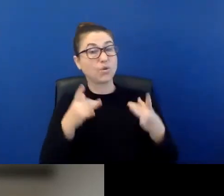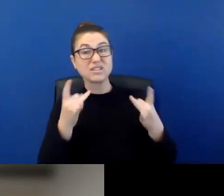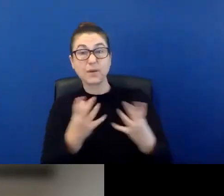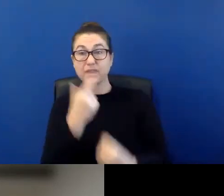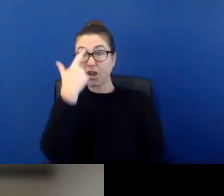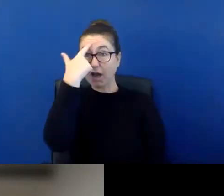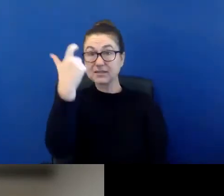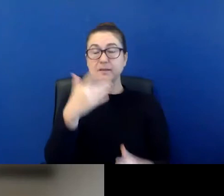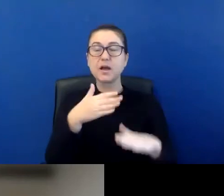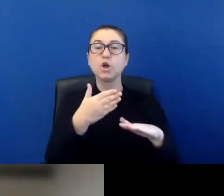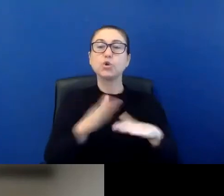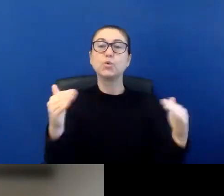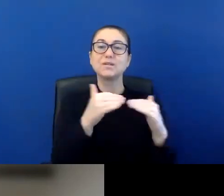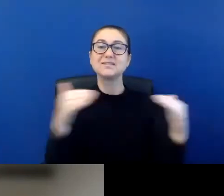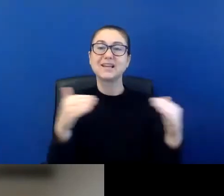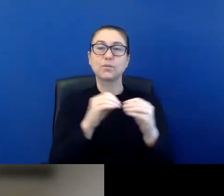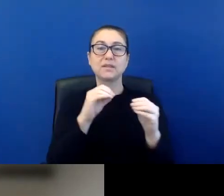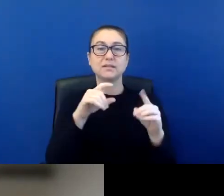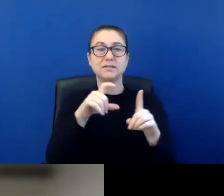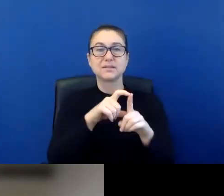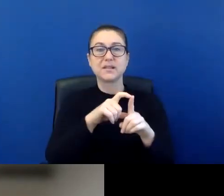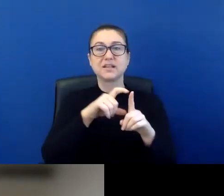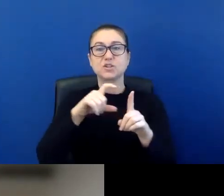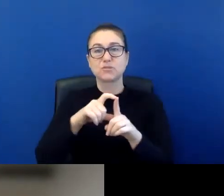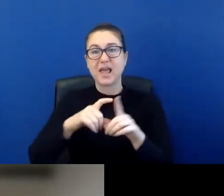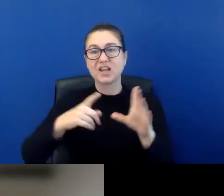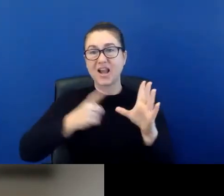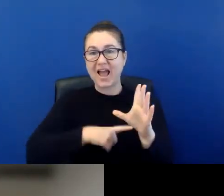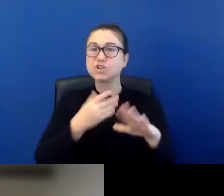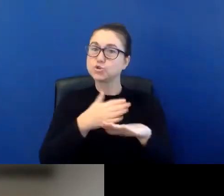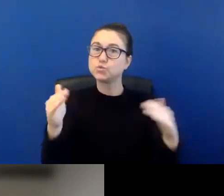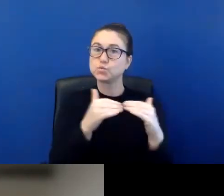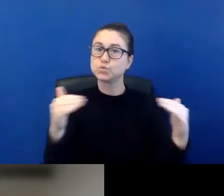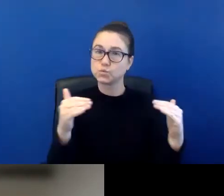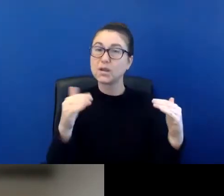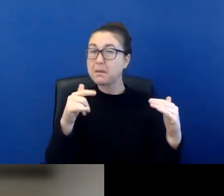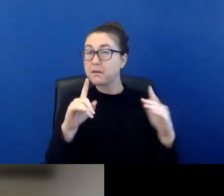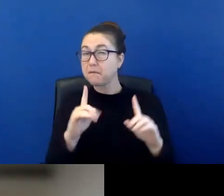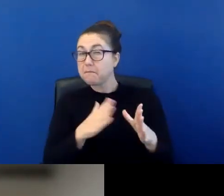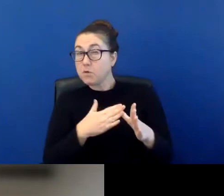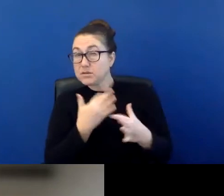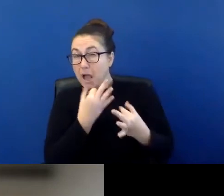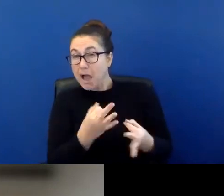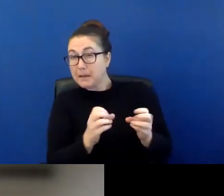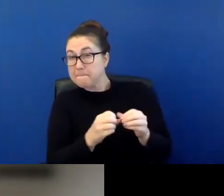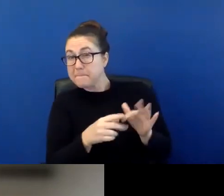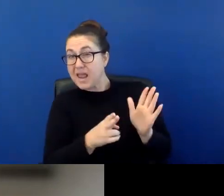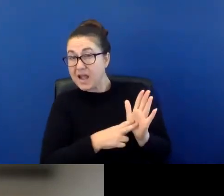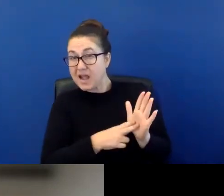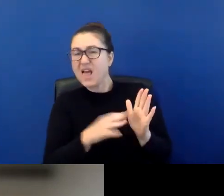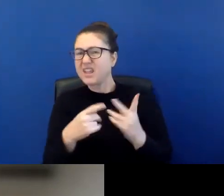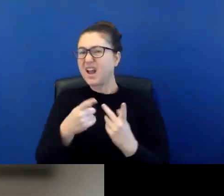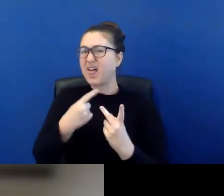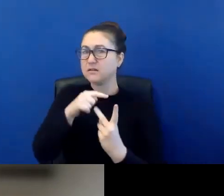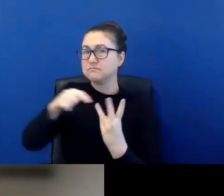new standard under the Disability Discrimination Act. And I might start by posing this question to Ben, but I'll then invite others to jump in